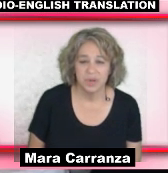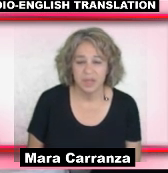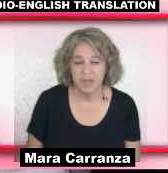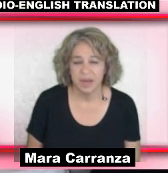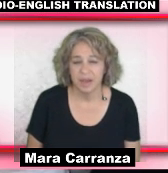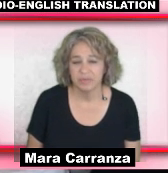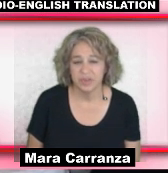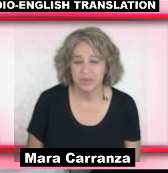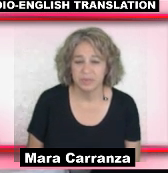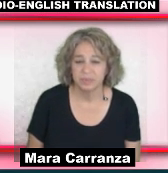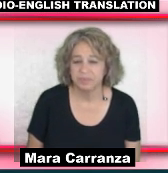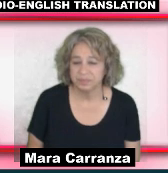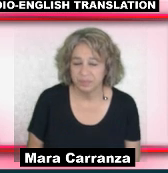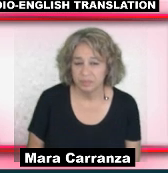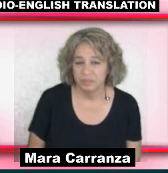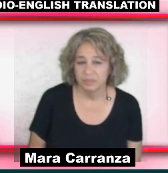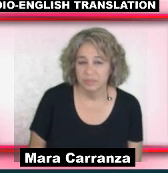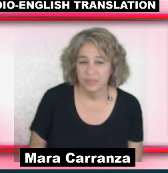we would then have to